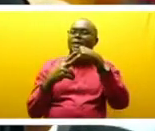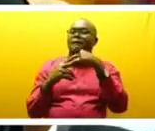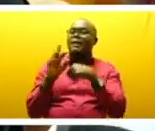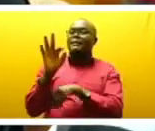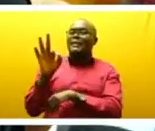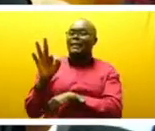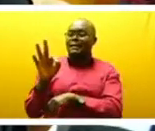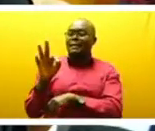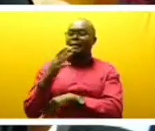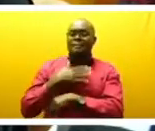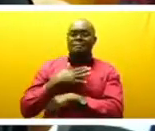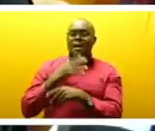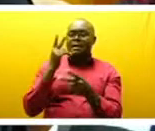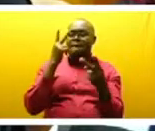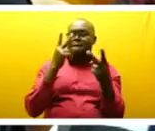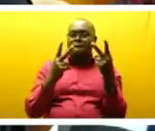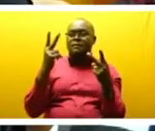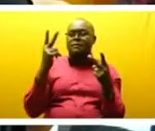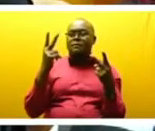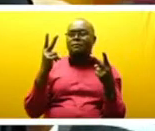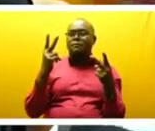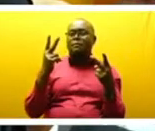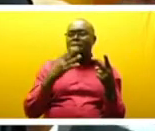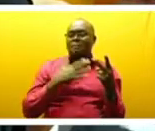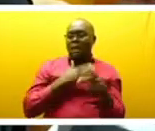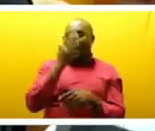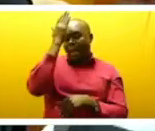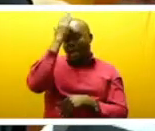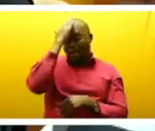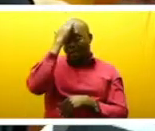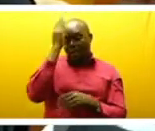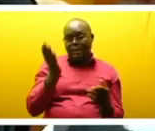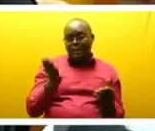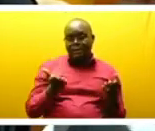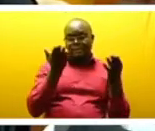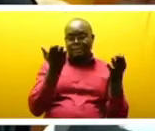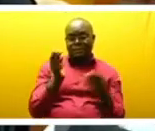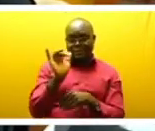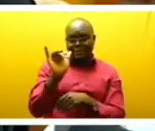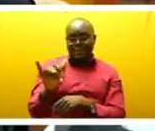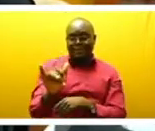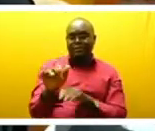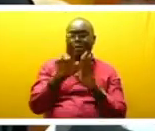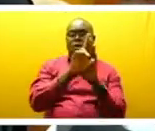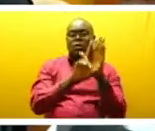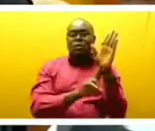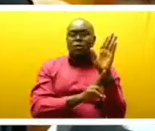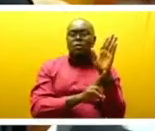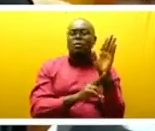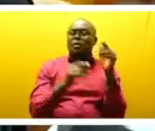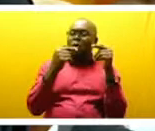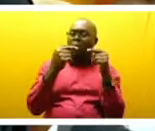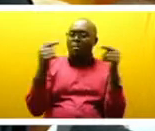my view and my humble submission is that rule, contrary to the